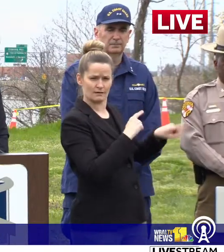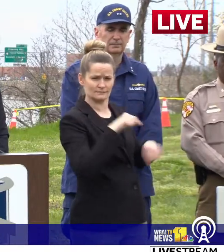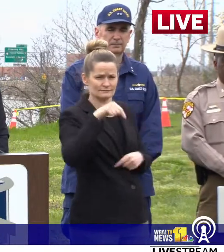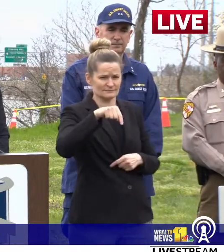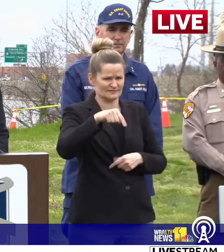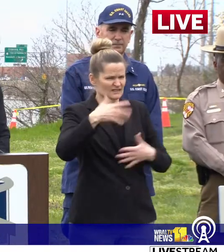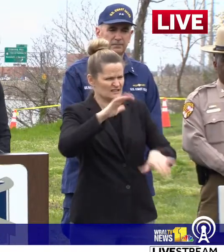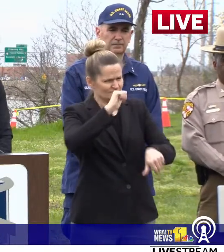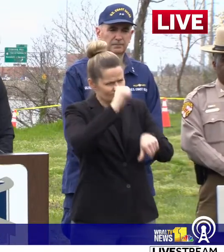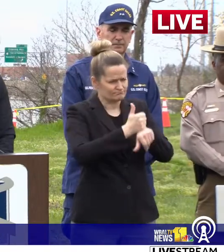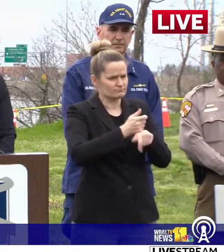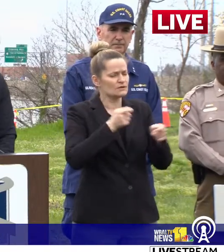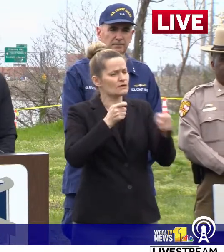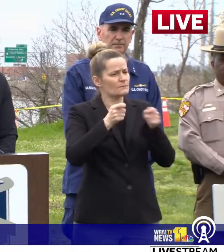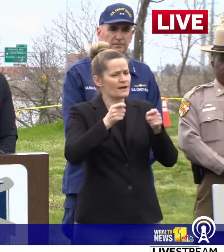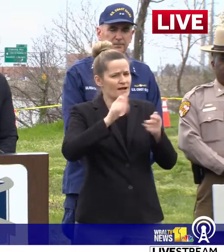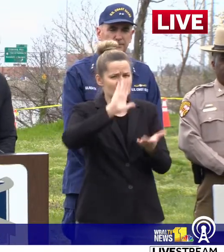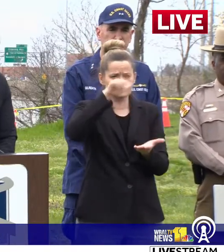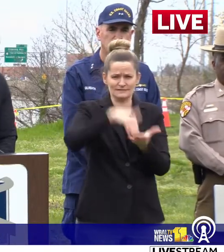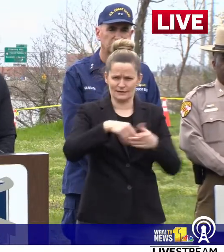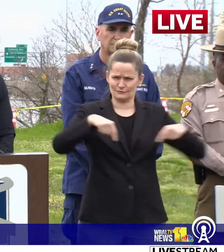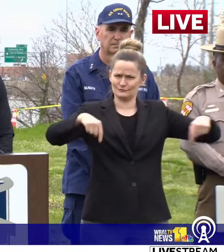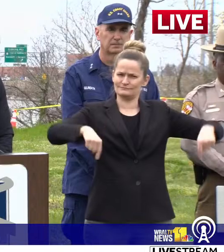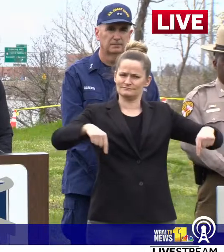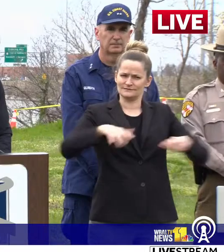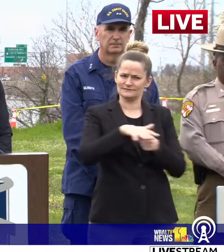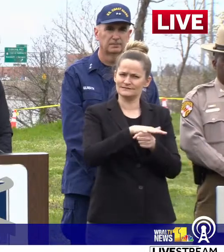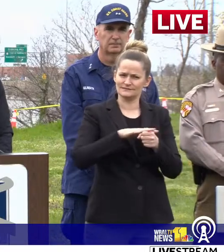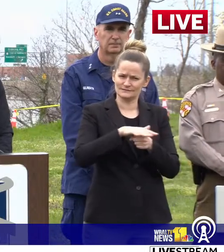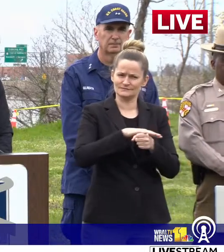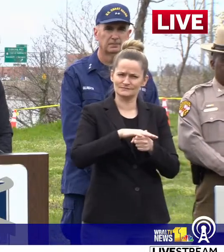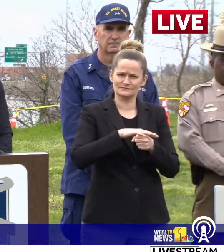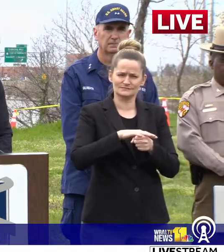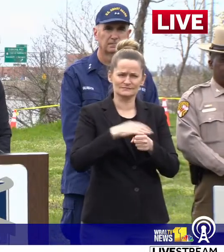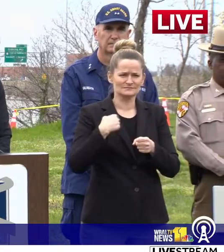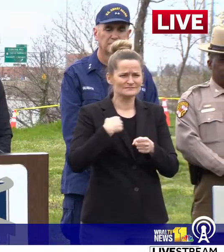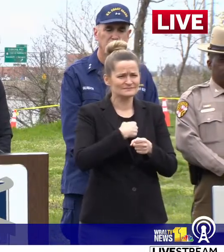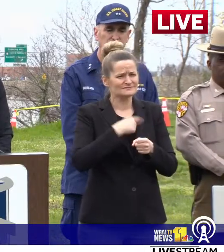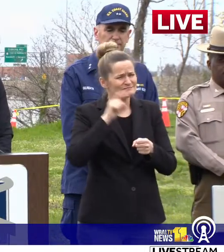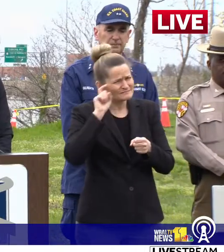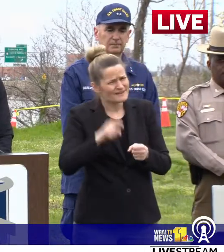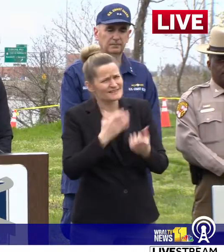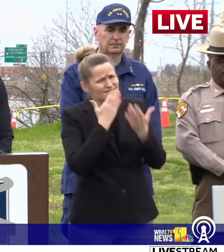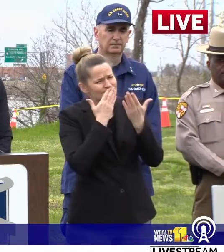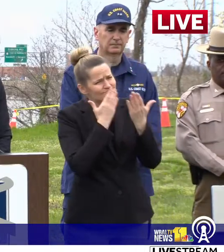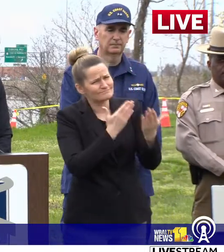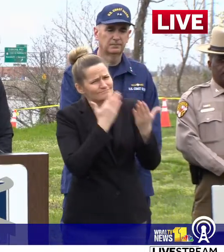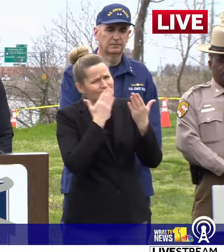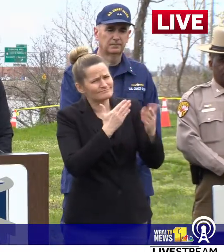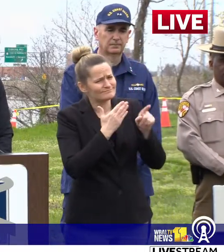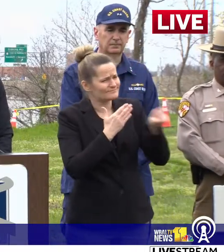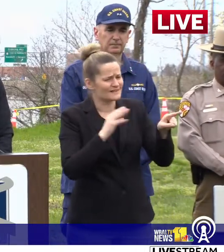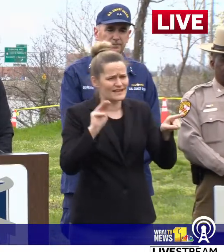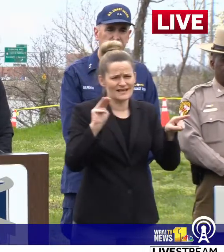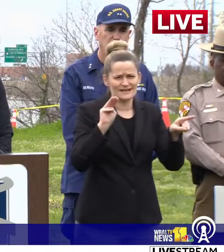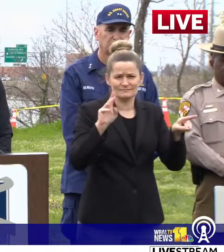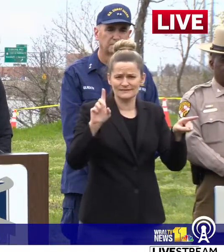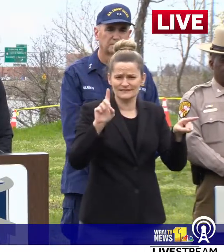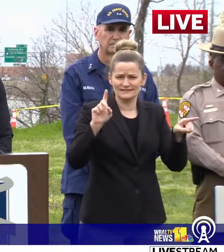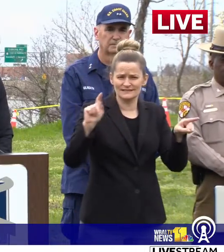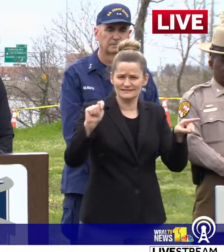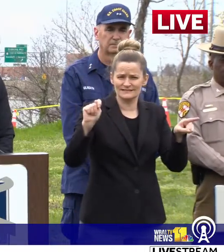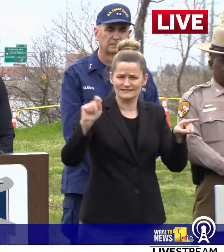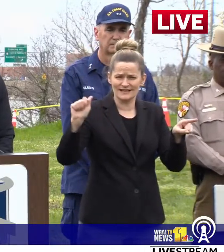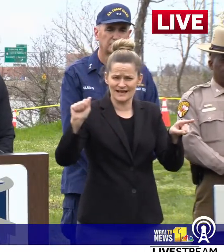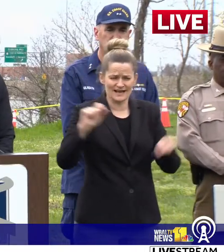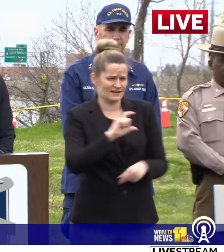right here. And we are so grateful to the extraordinary work of our MDTA police, and we're thinking of all